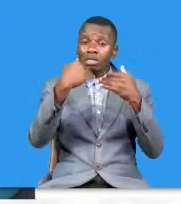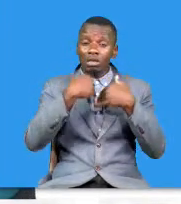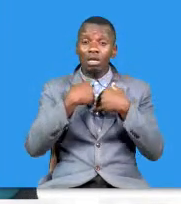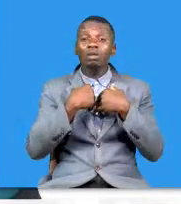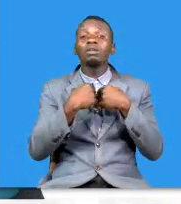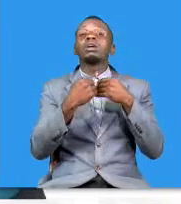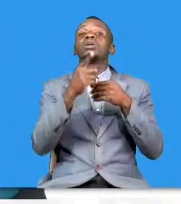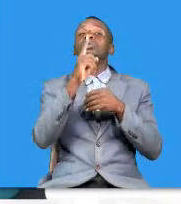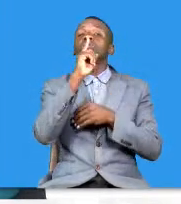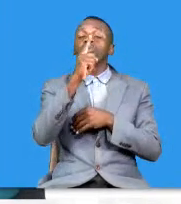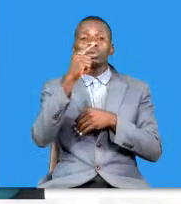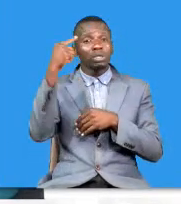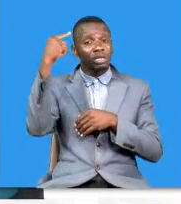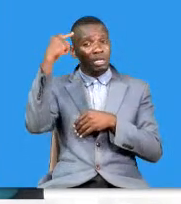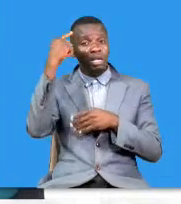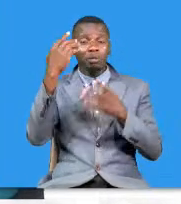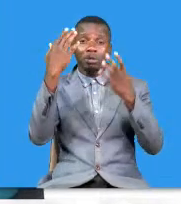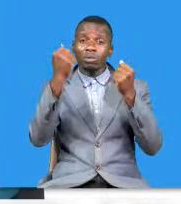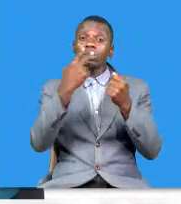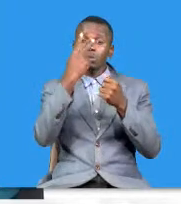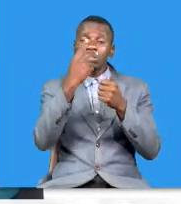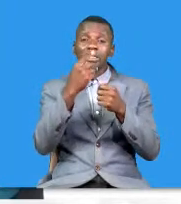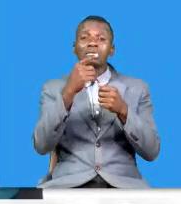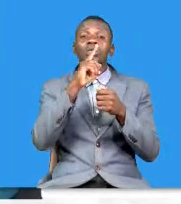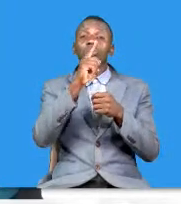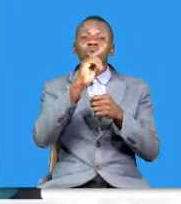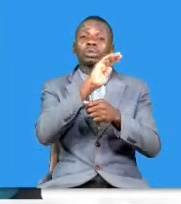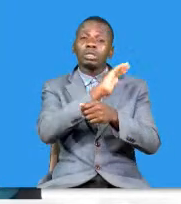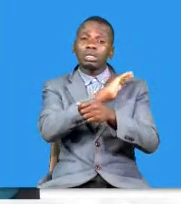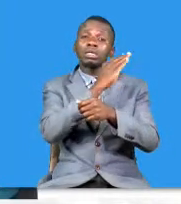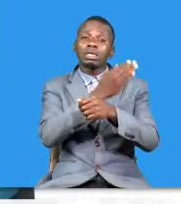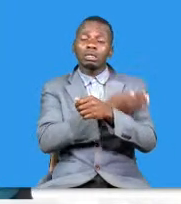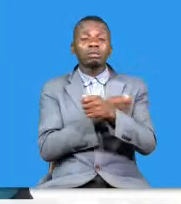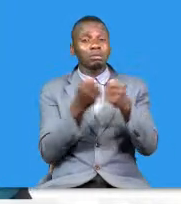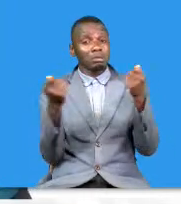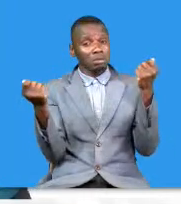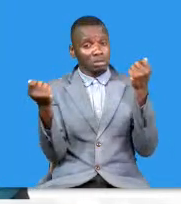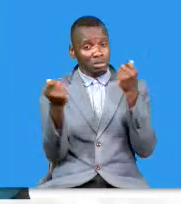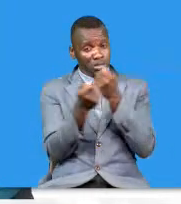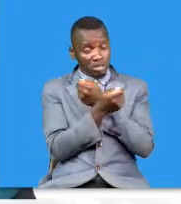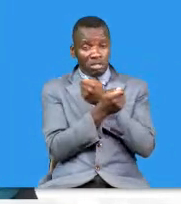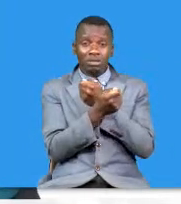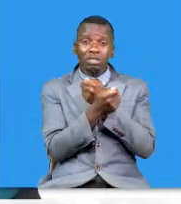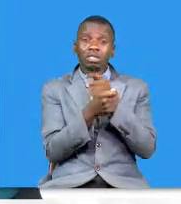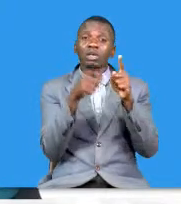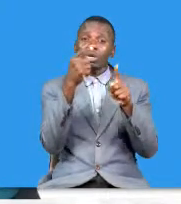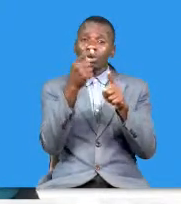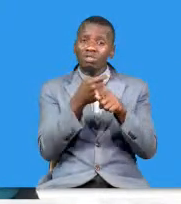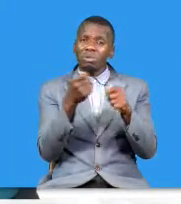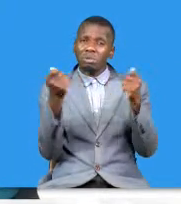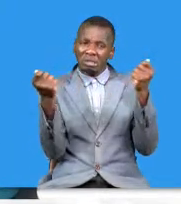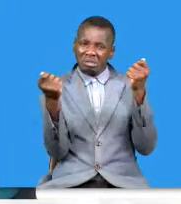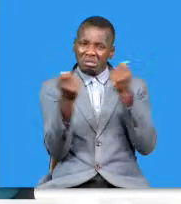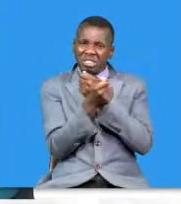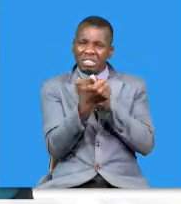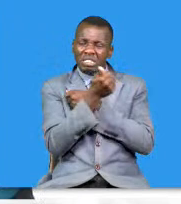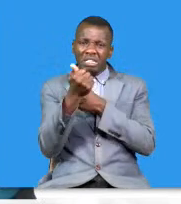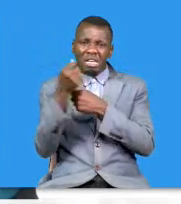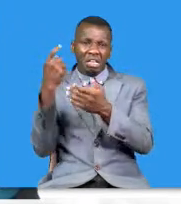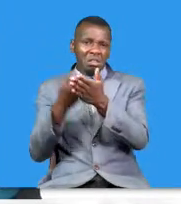accelerate the energy transformation or energy transition from transition sources of